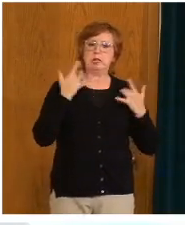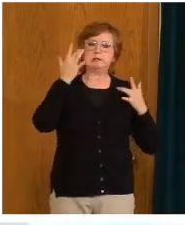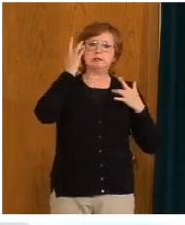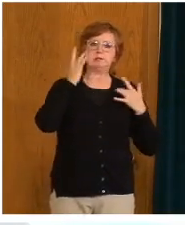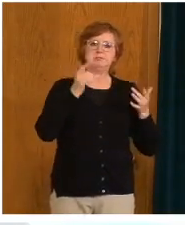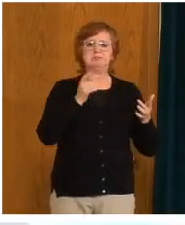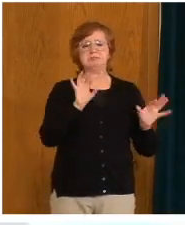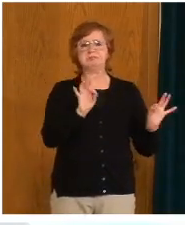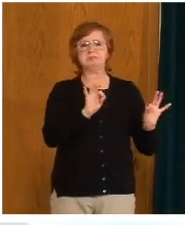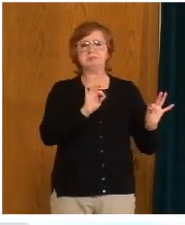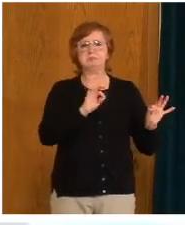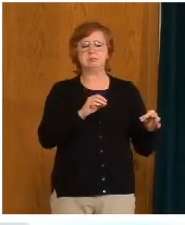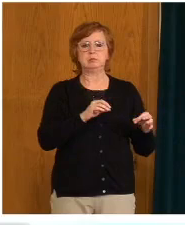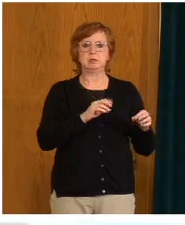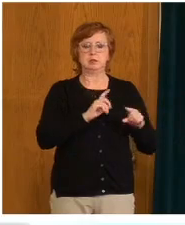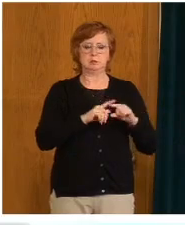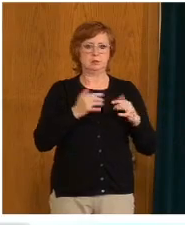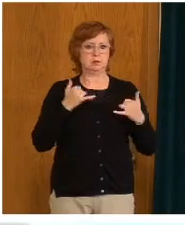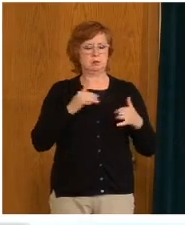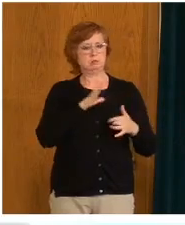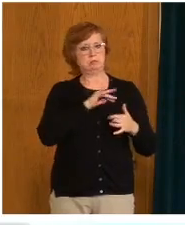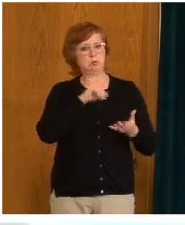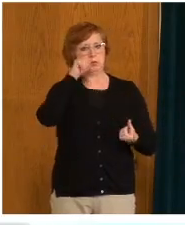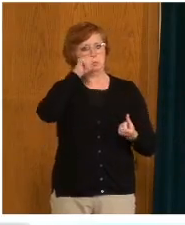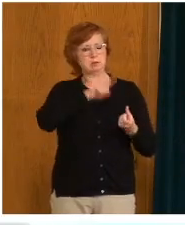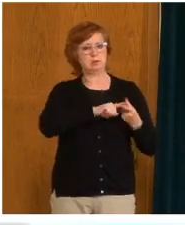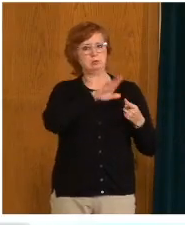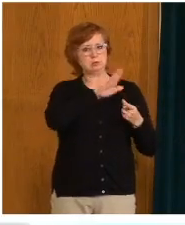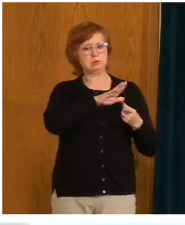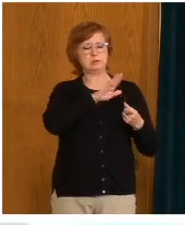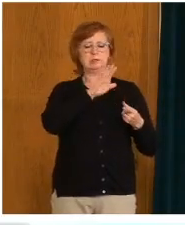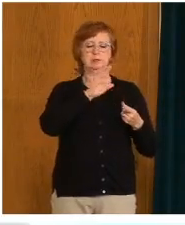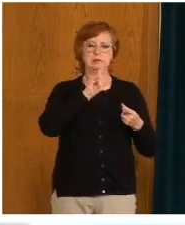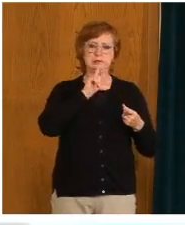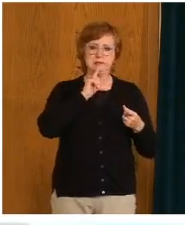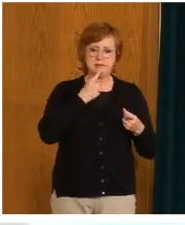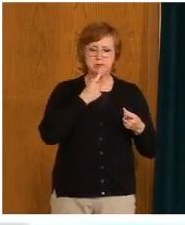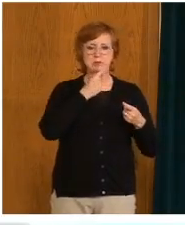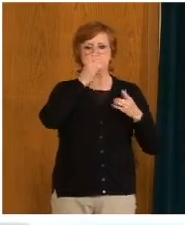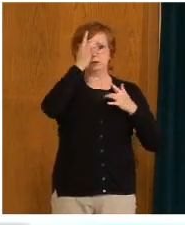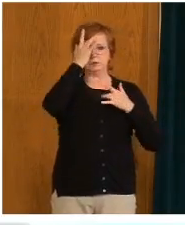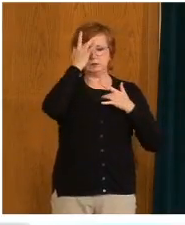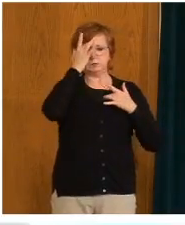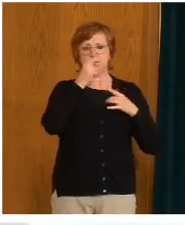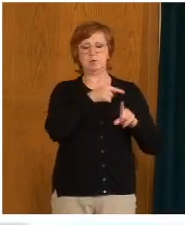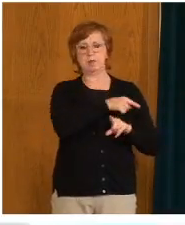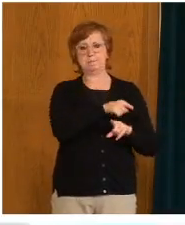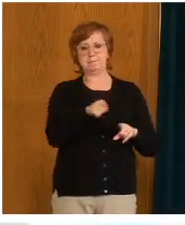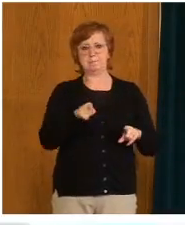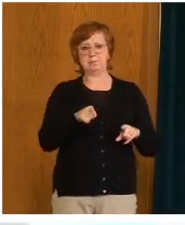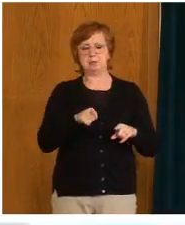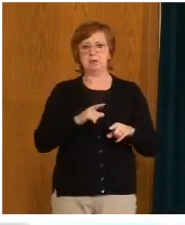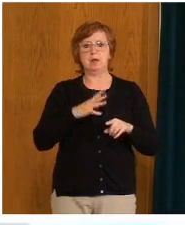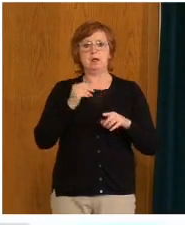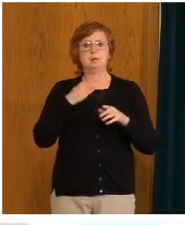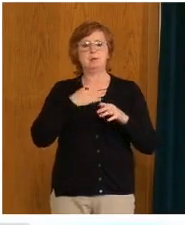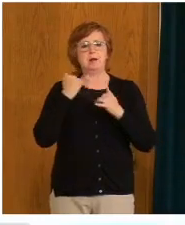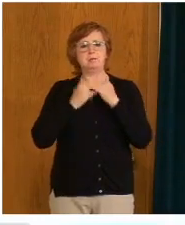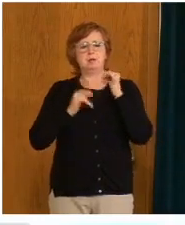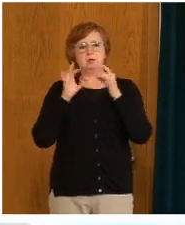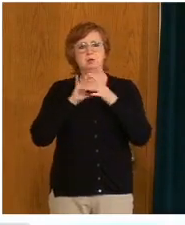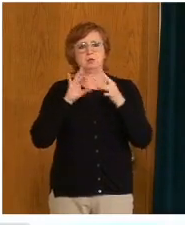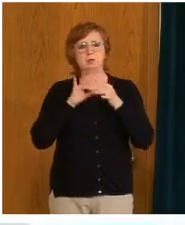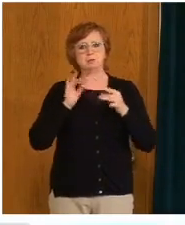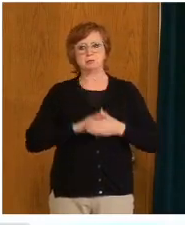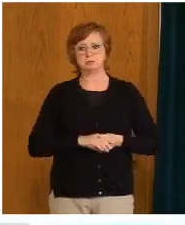Saskatchewan and get hospitalized. And we would all like that to be a rare event in Saskatchewan. And I'll just close off by saying, what